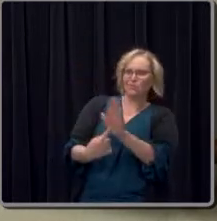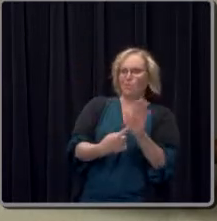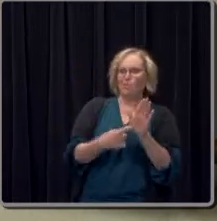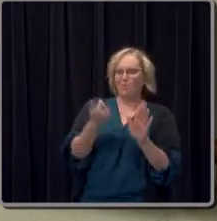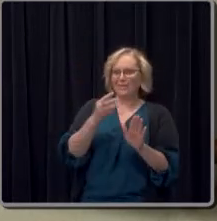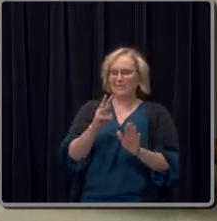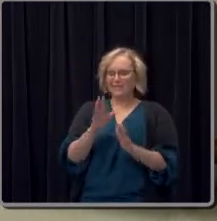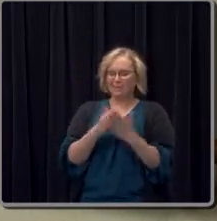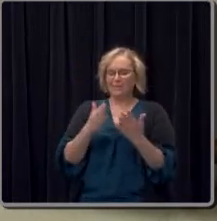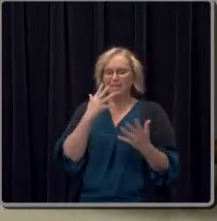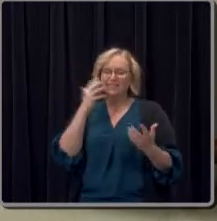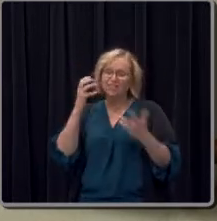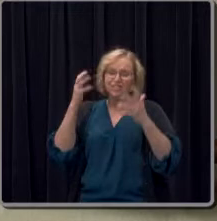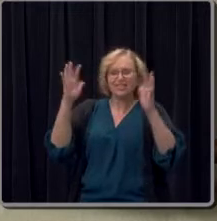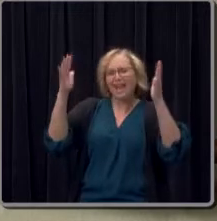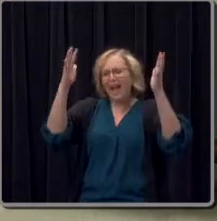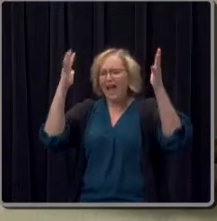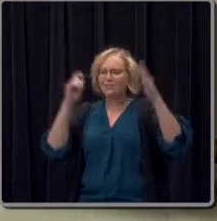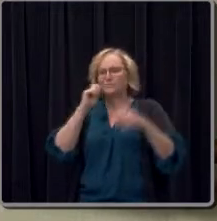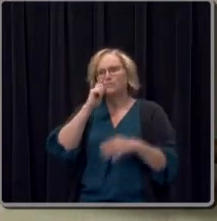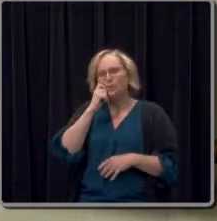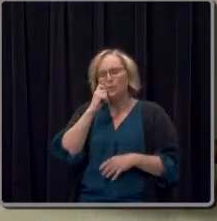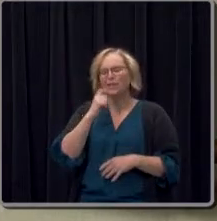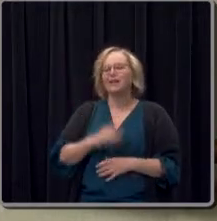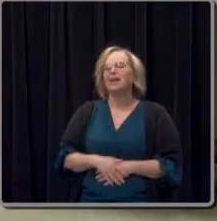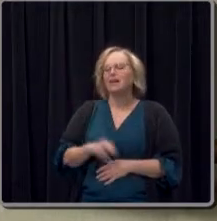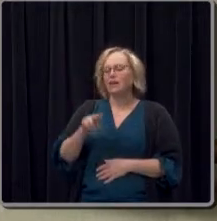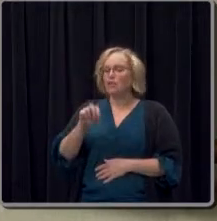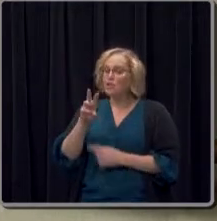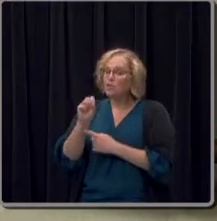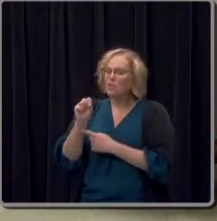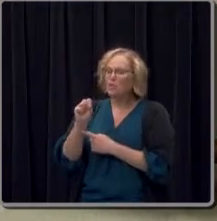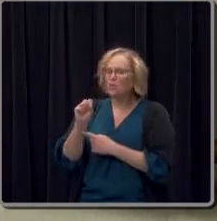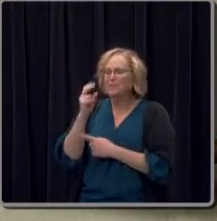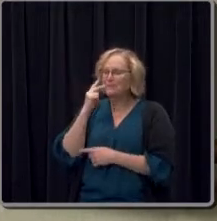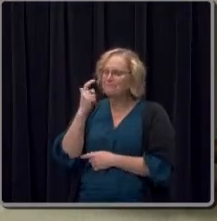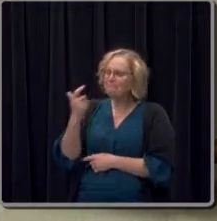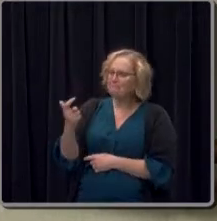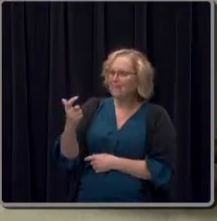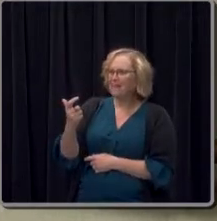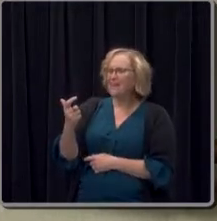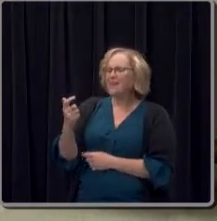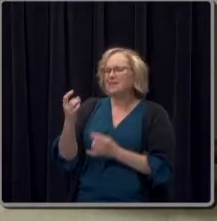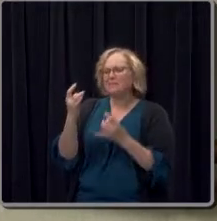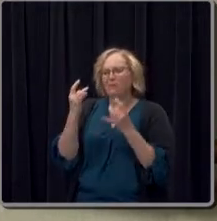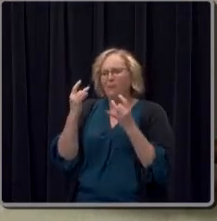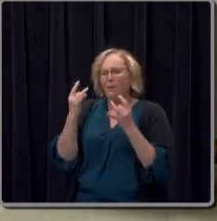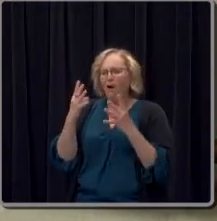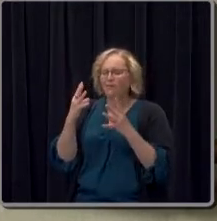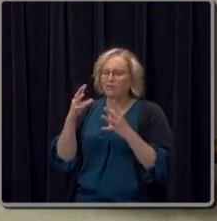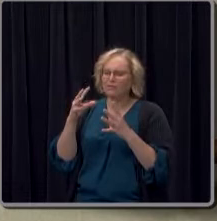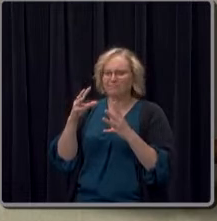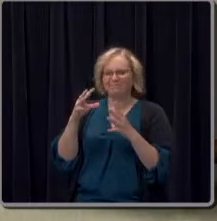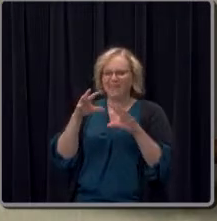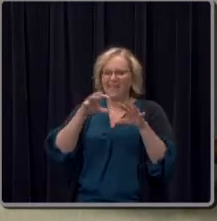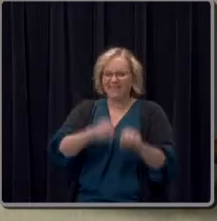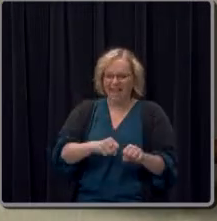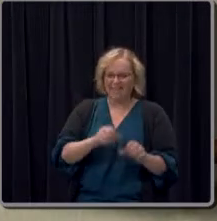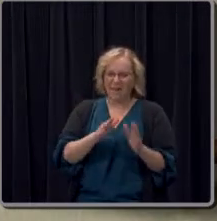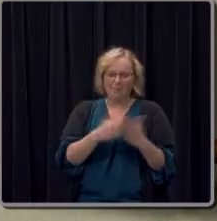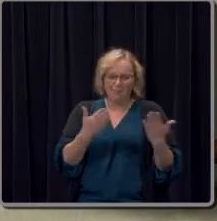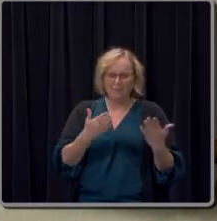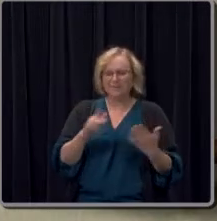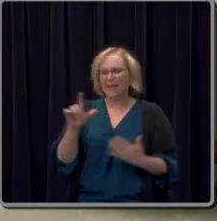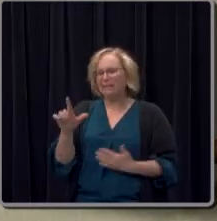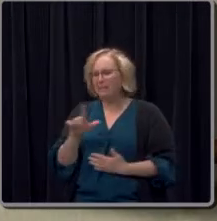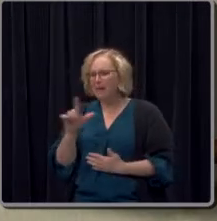cool. The news right now is full of really disheartening attacks on books, on libraries, and on librarians.